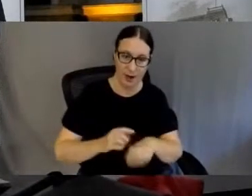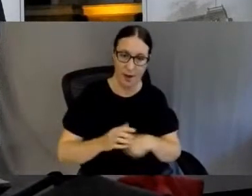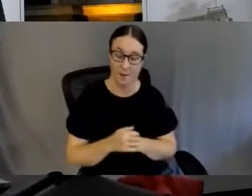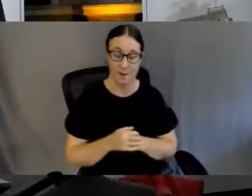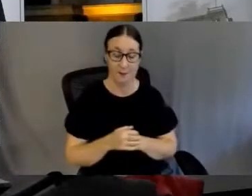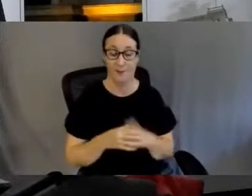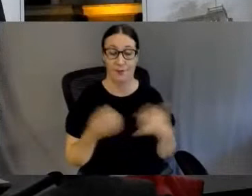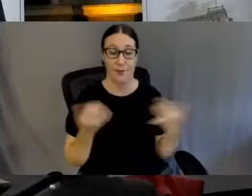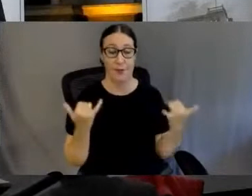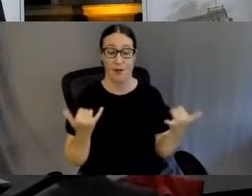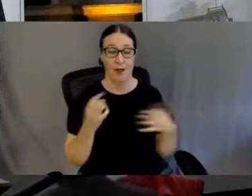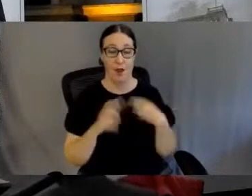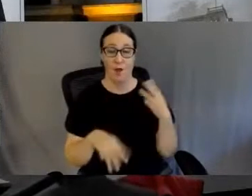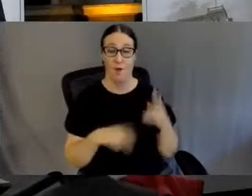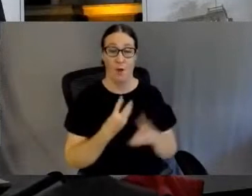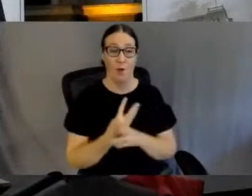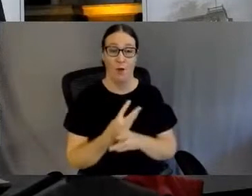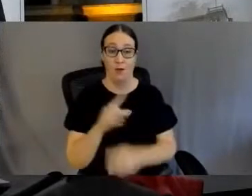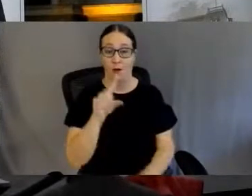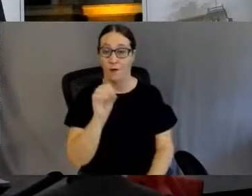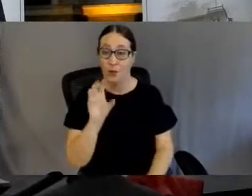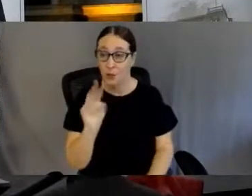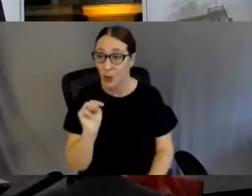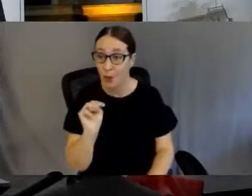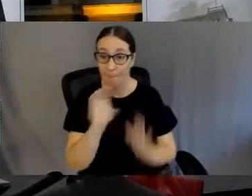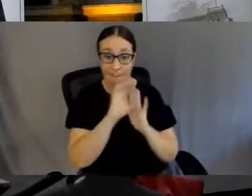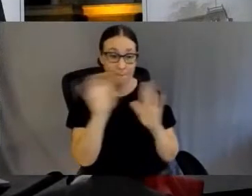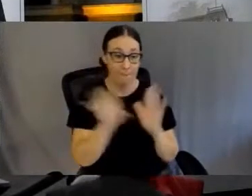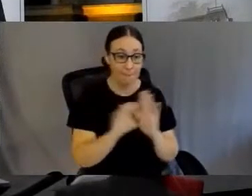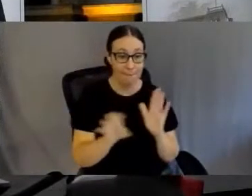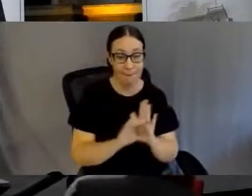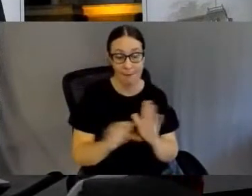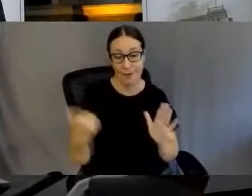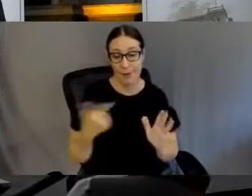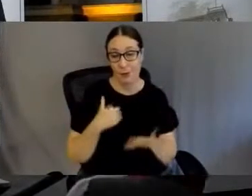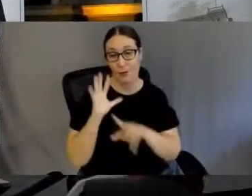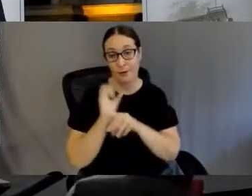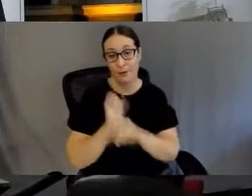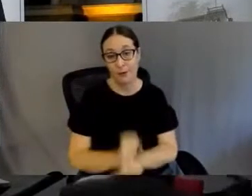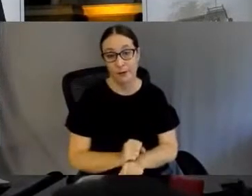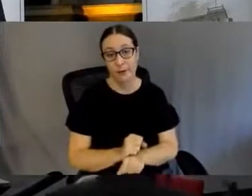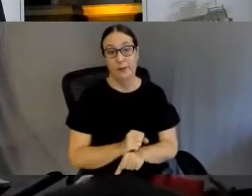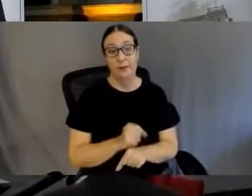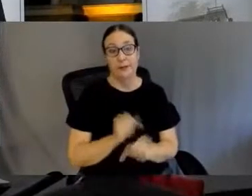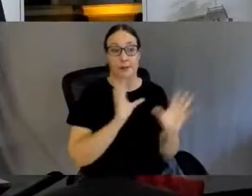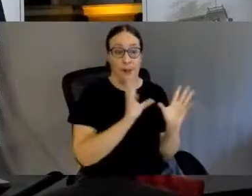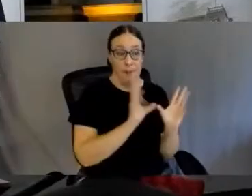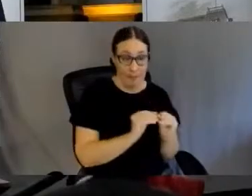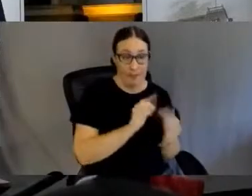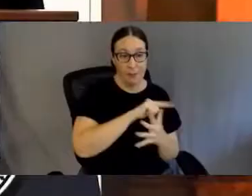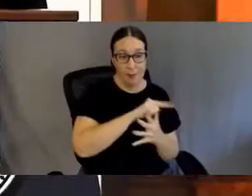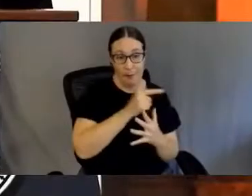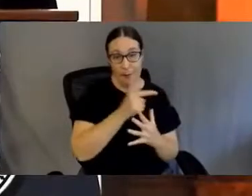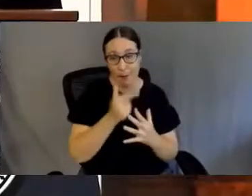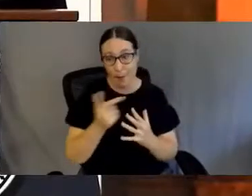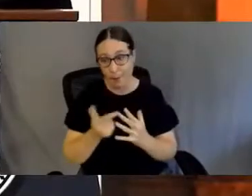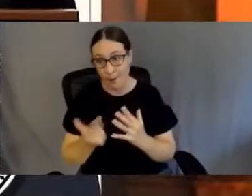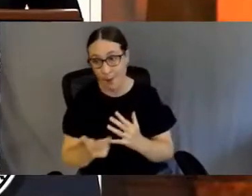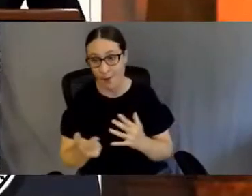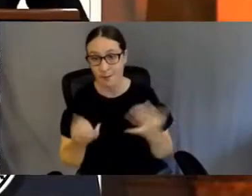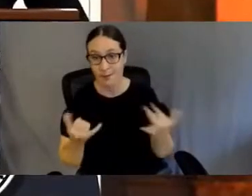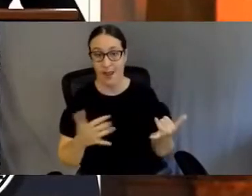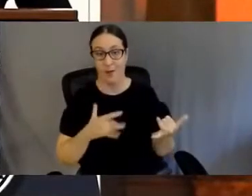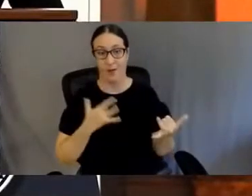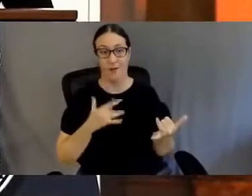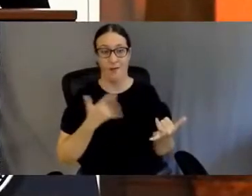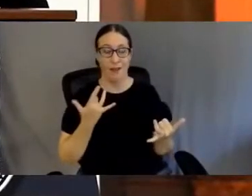of Zoom where we've all gotten used to back-to-back 30-minute meetings, it feels like a luxury to be